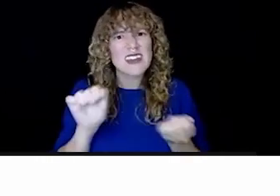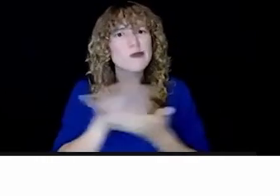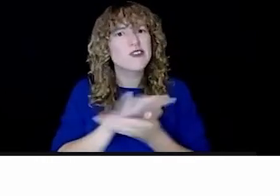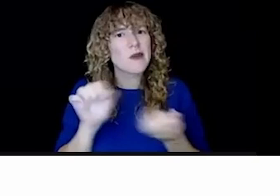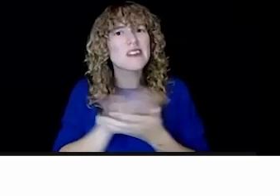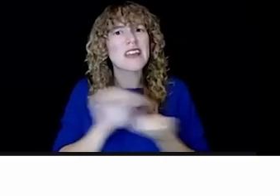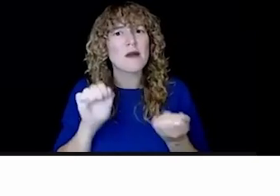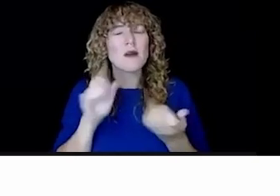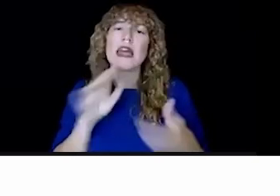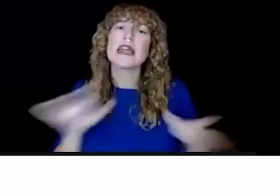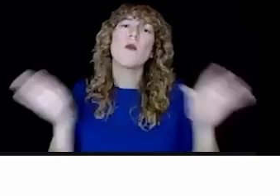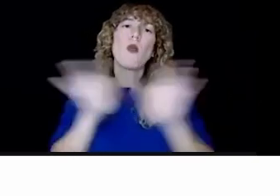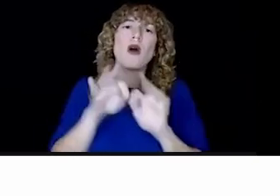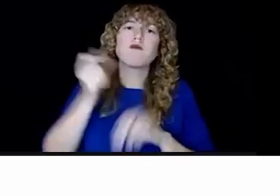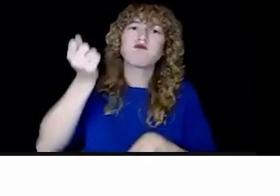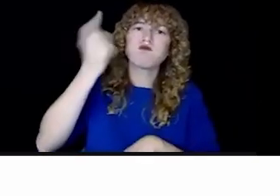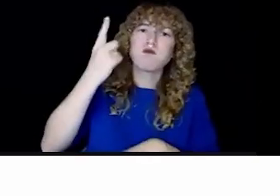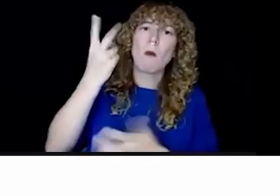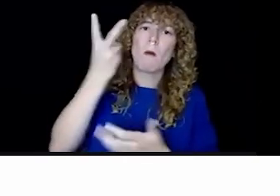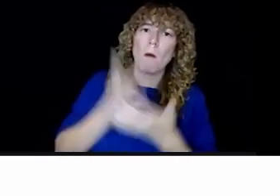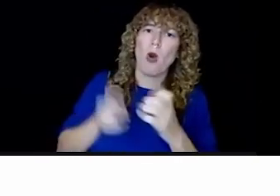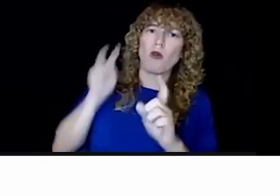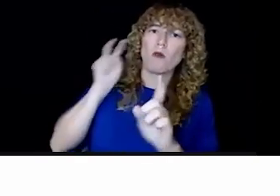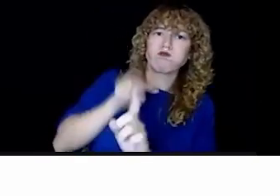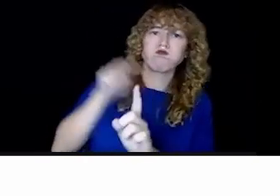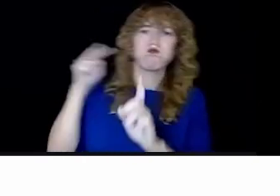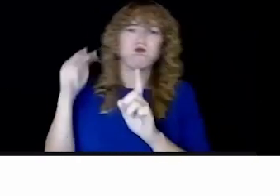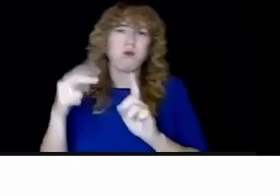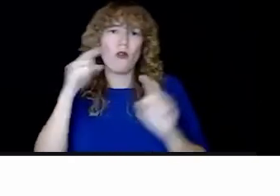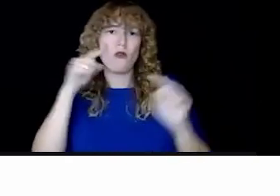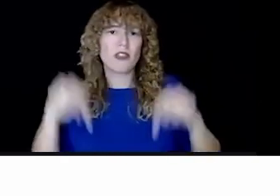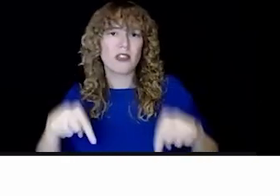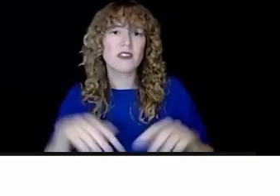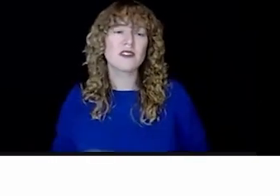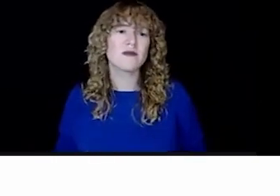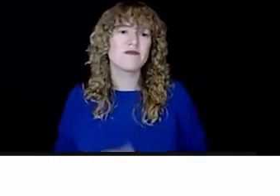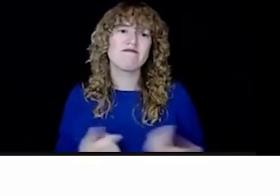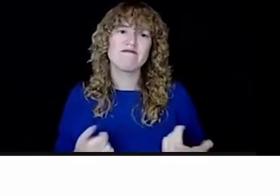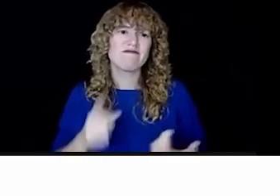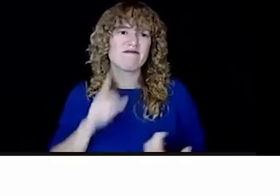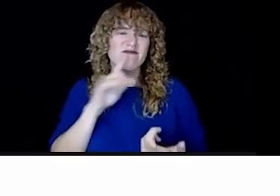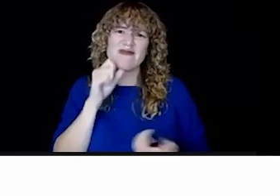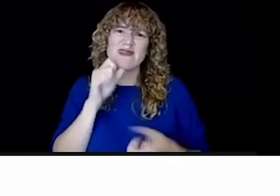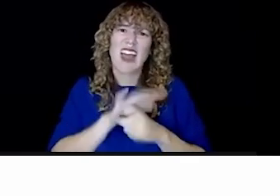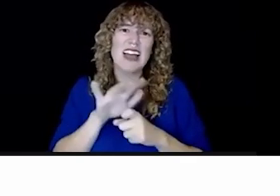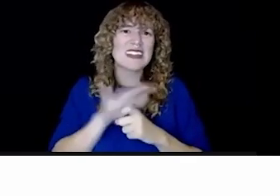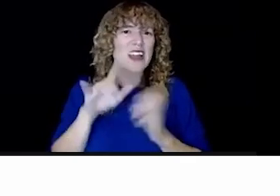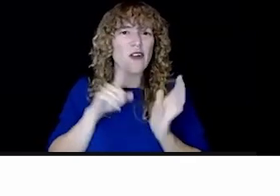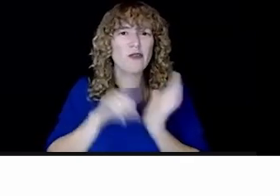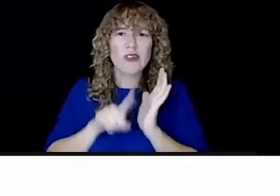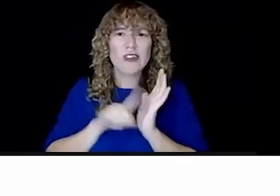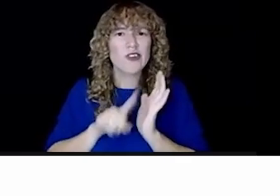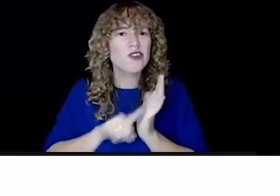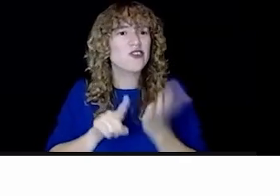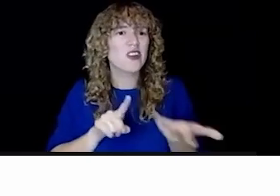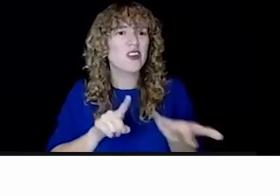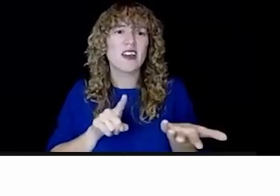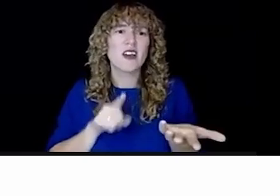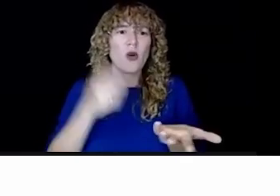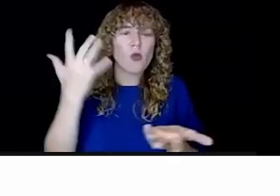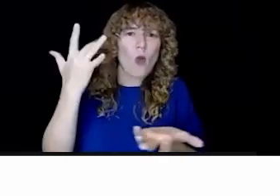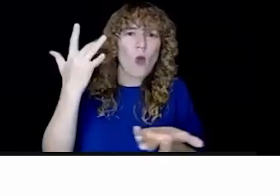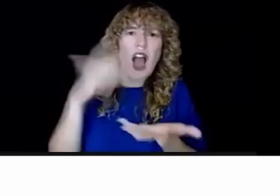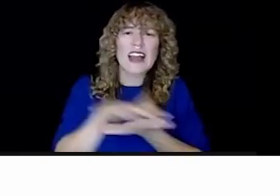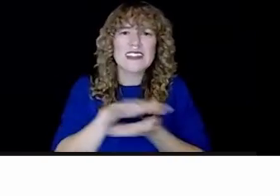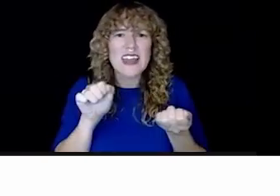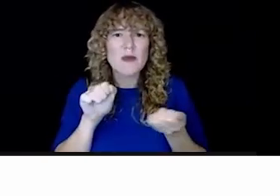both perspectives. There's a lack of research that comprehensively examines mobility device damage and loss during air travel. So our